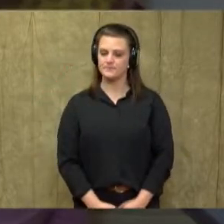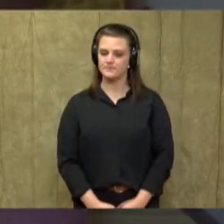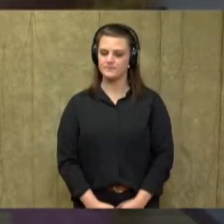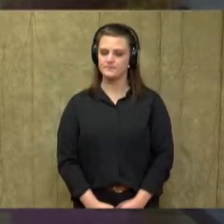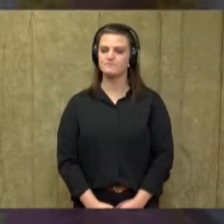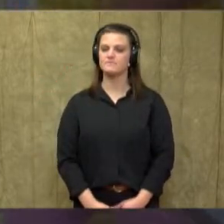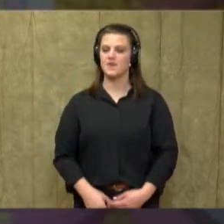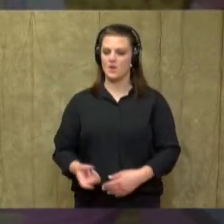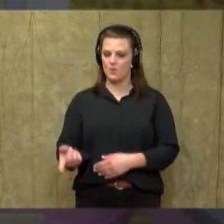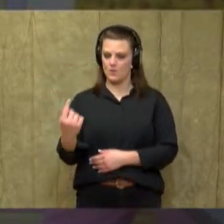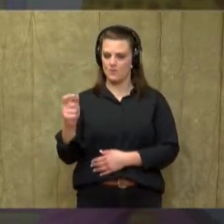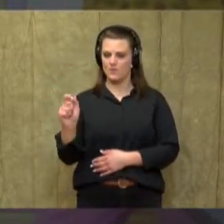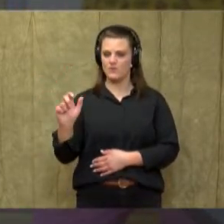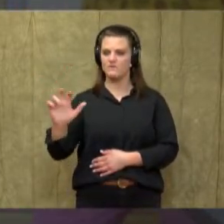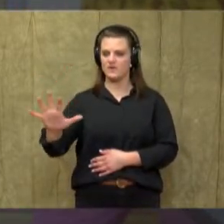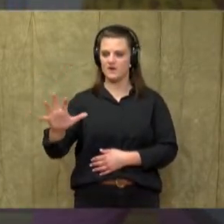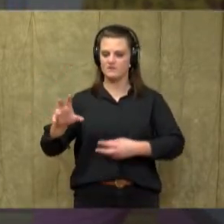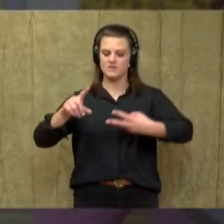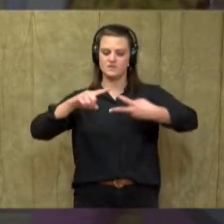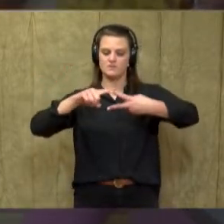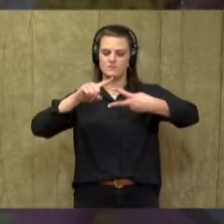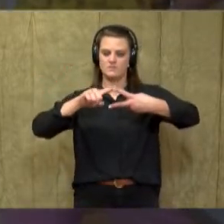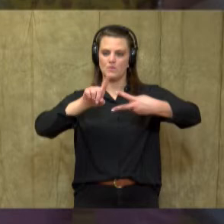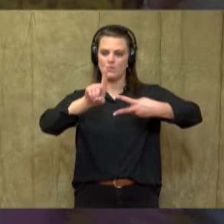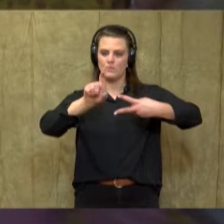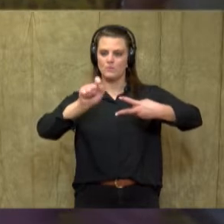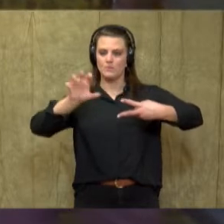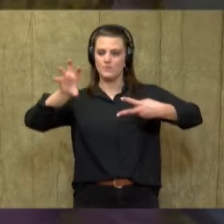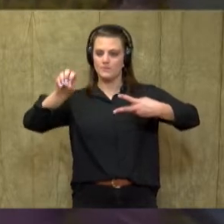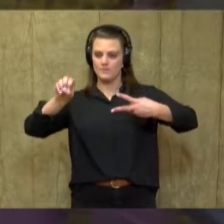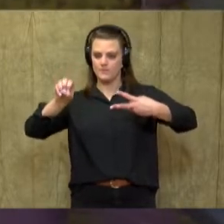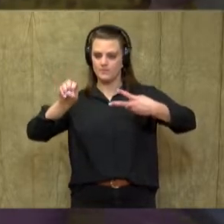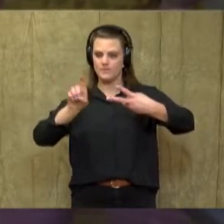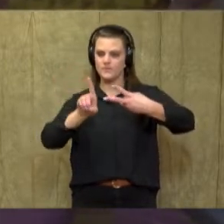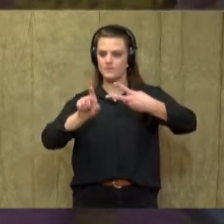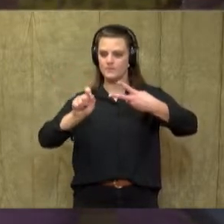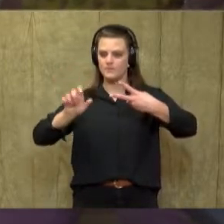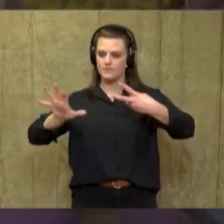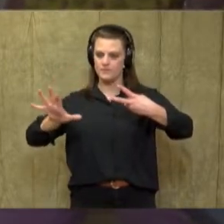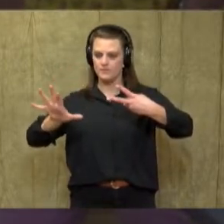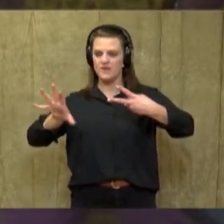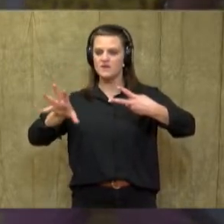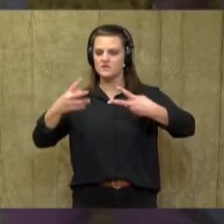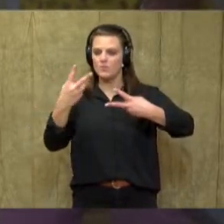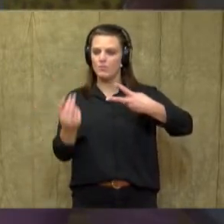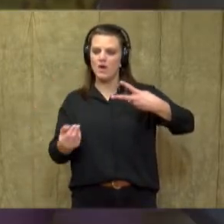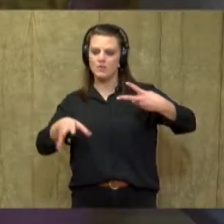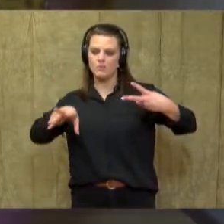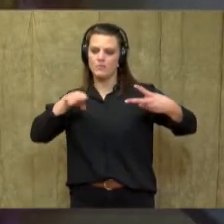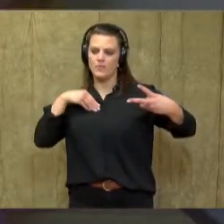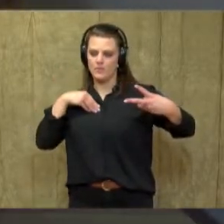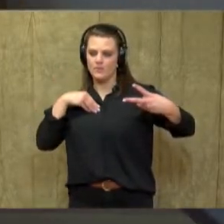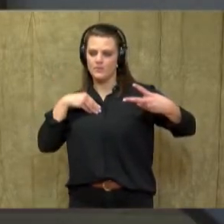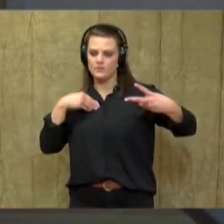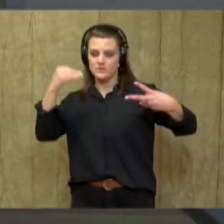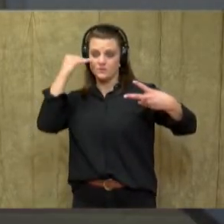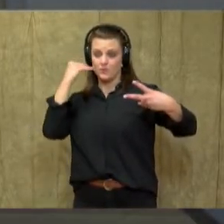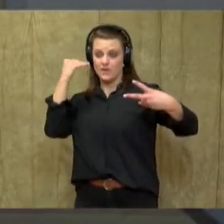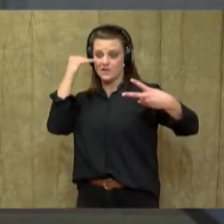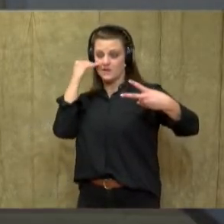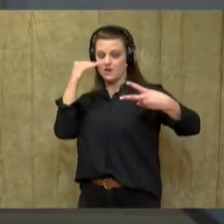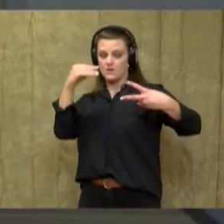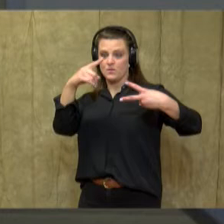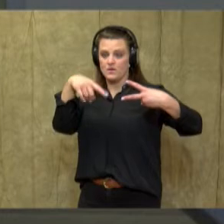We could write it like 1 and 5 tenths. And we can do that because we know that